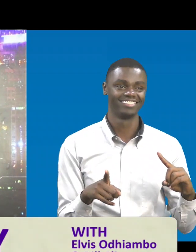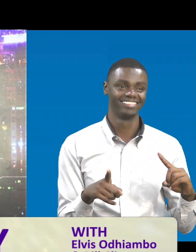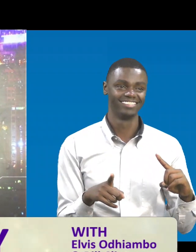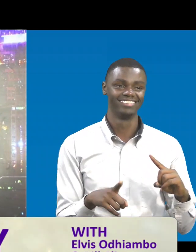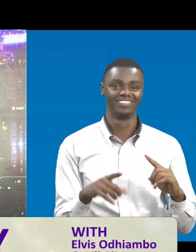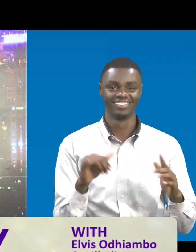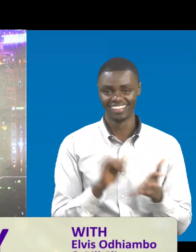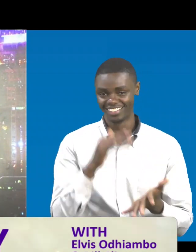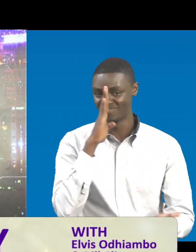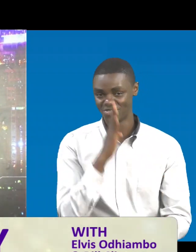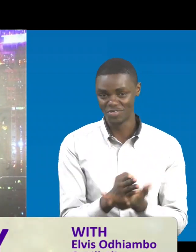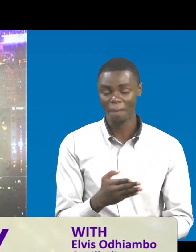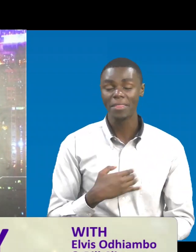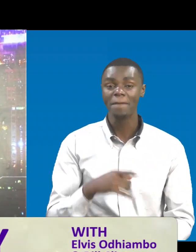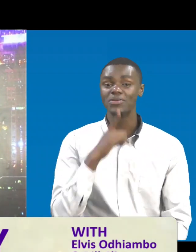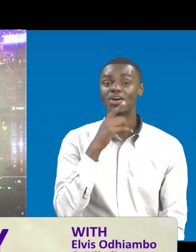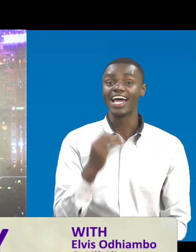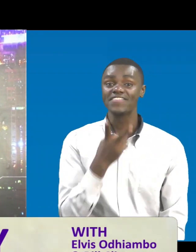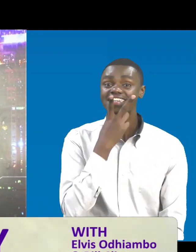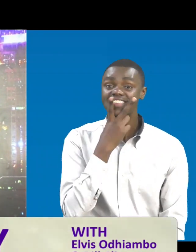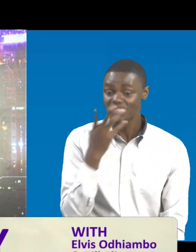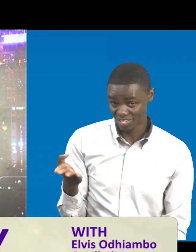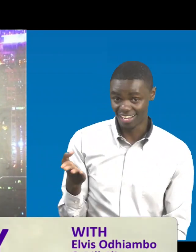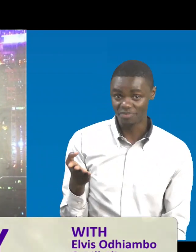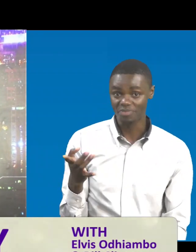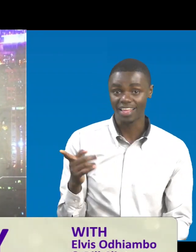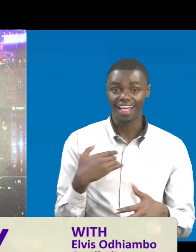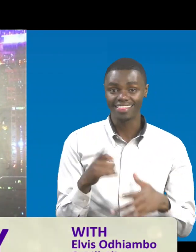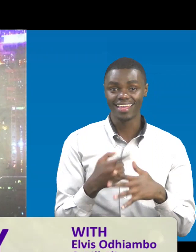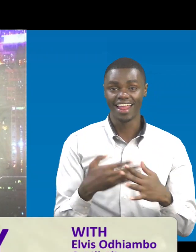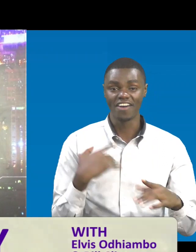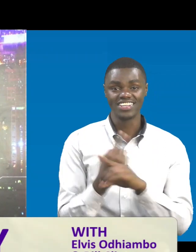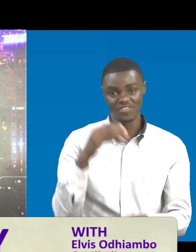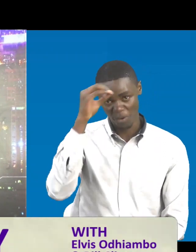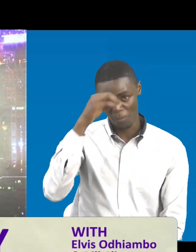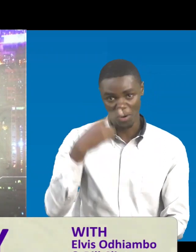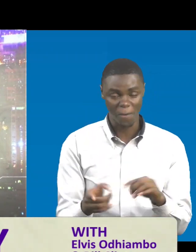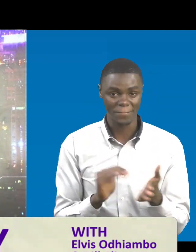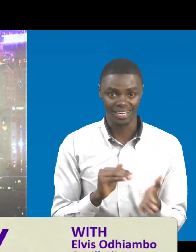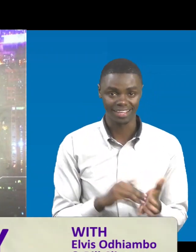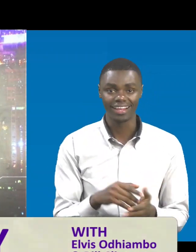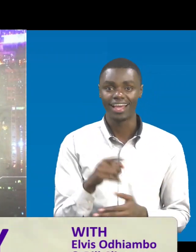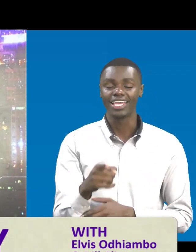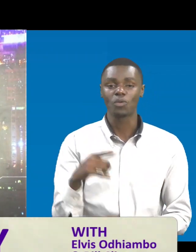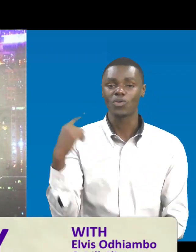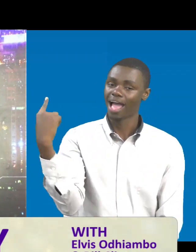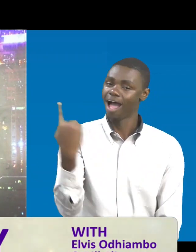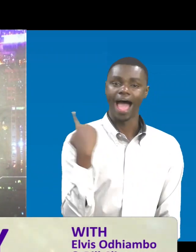is facts. I'm sure if Elvis was here right now, he could have different opinions. But then again, it was Erling